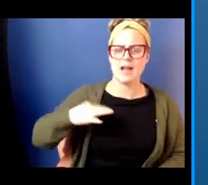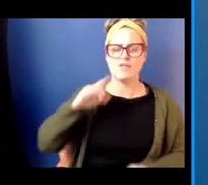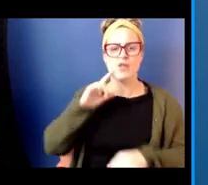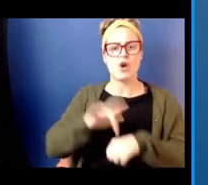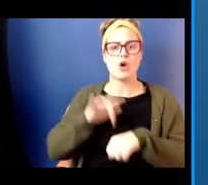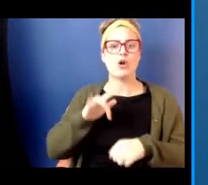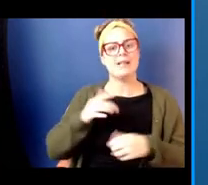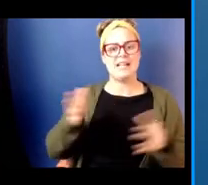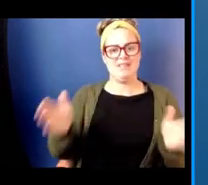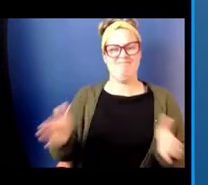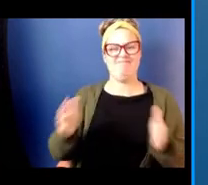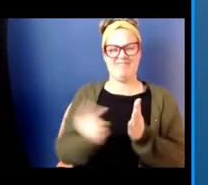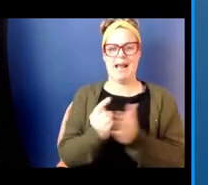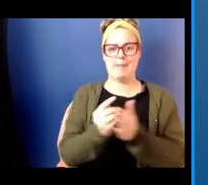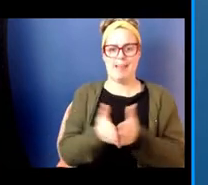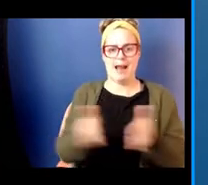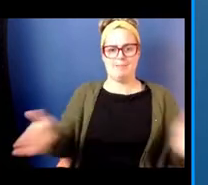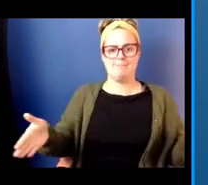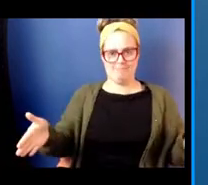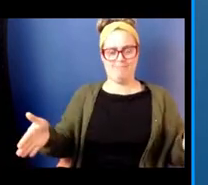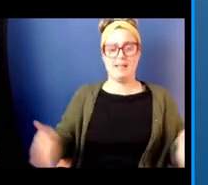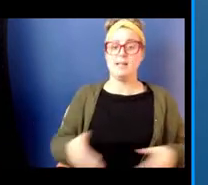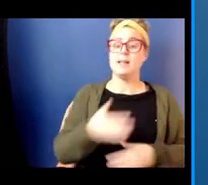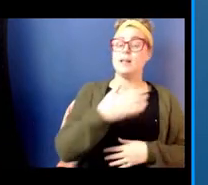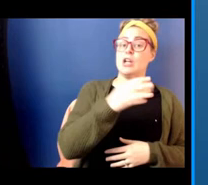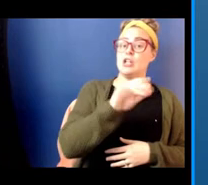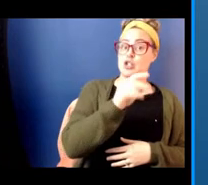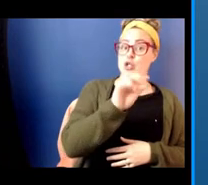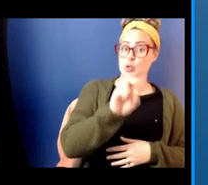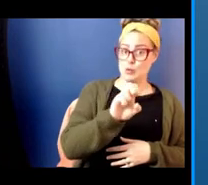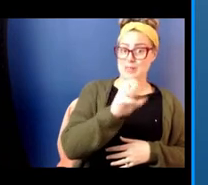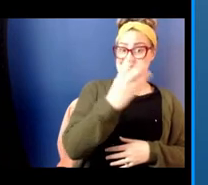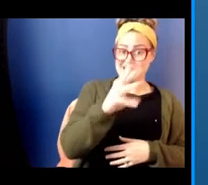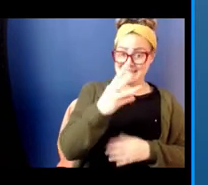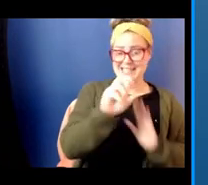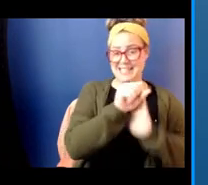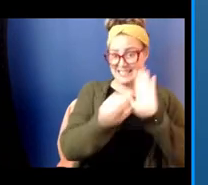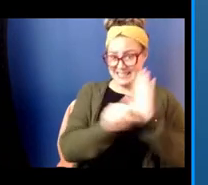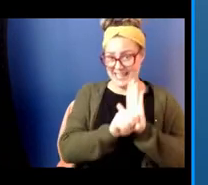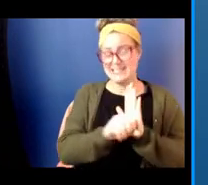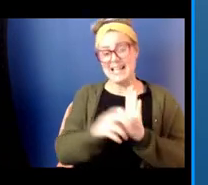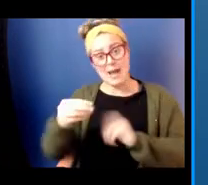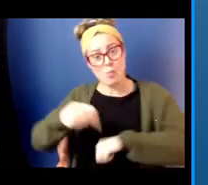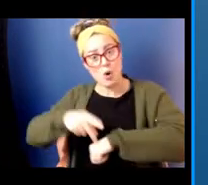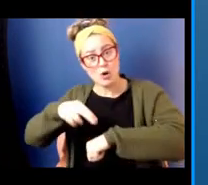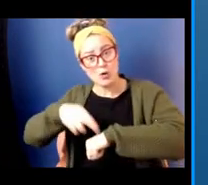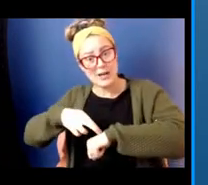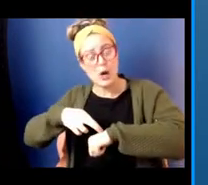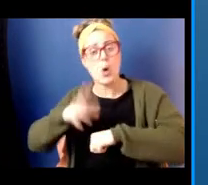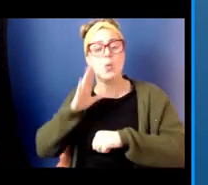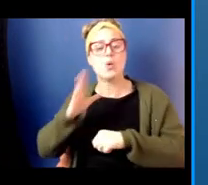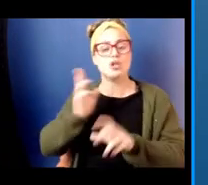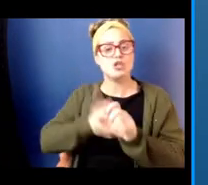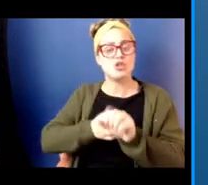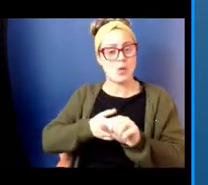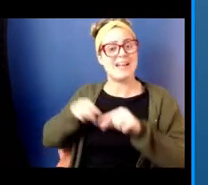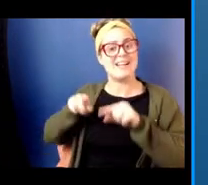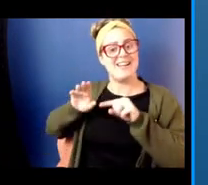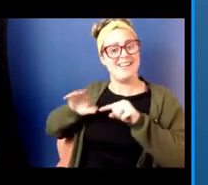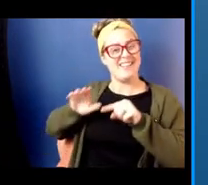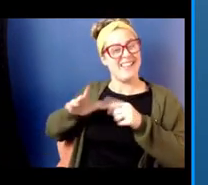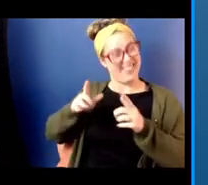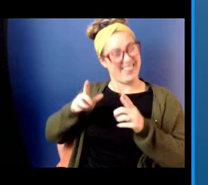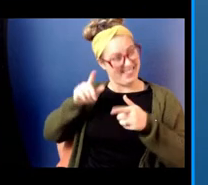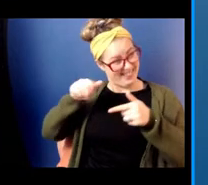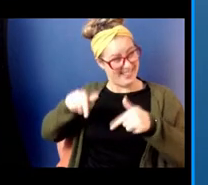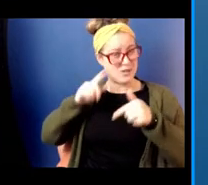States and Puerto Rico were chosen to present their case about why they should be moved to the early State window so with